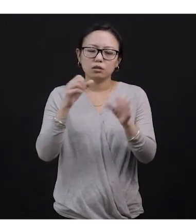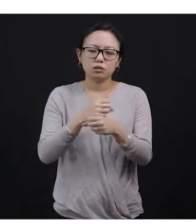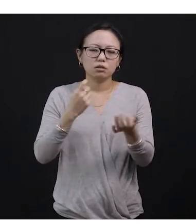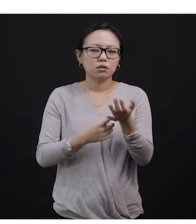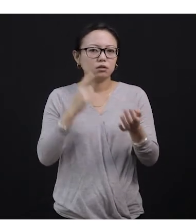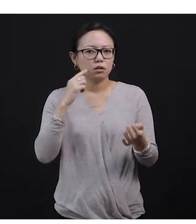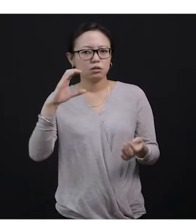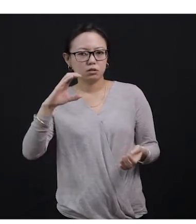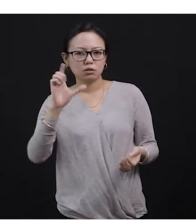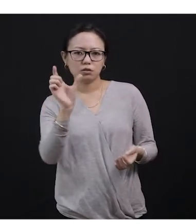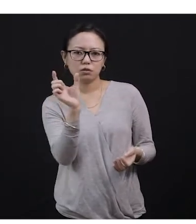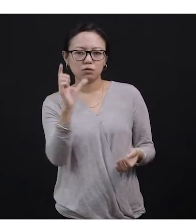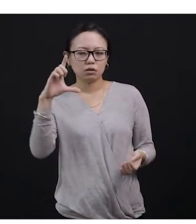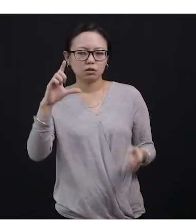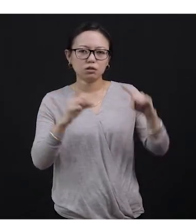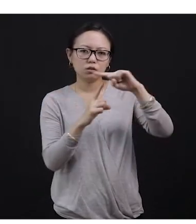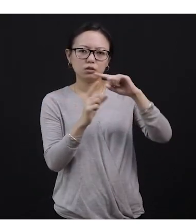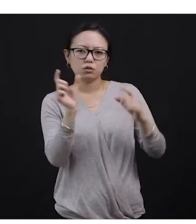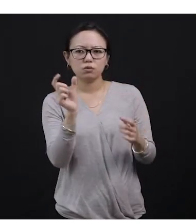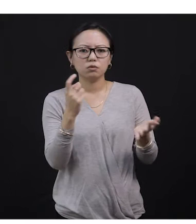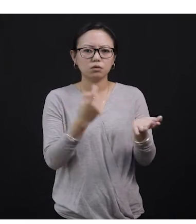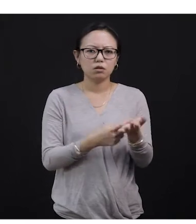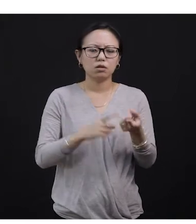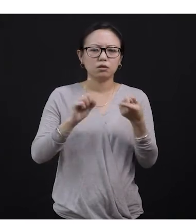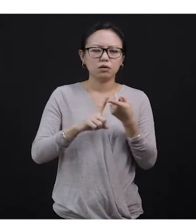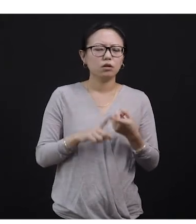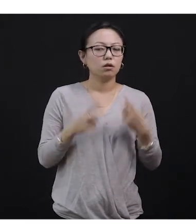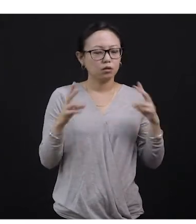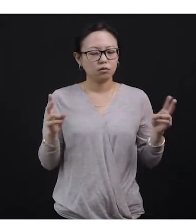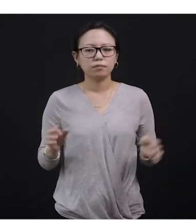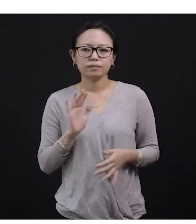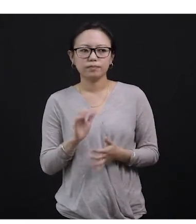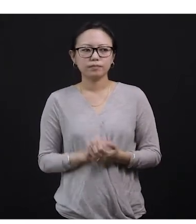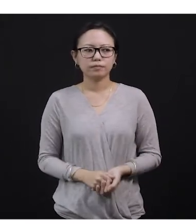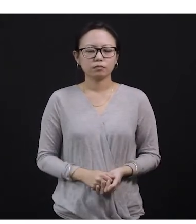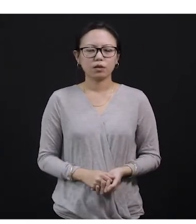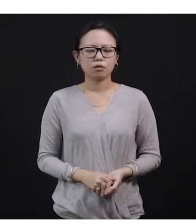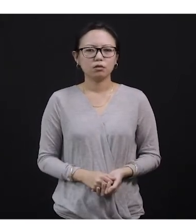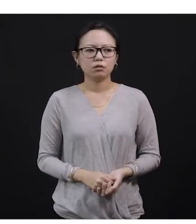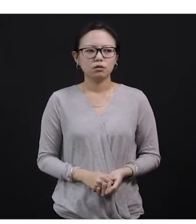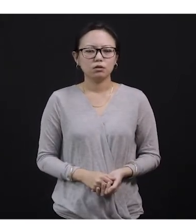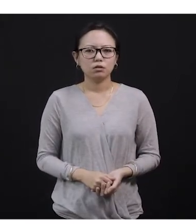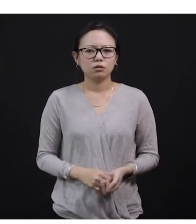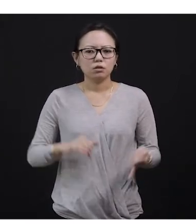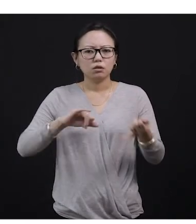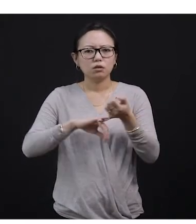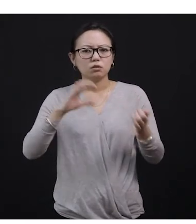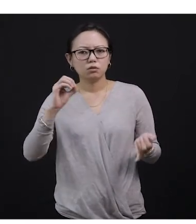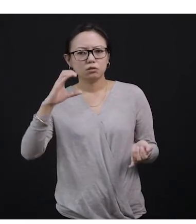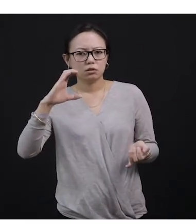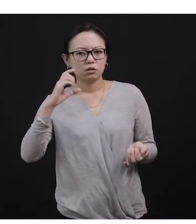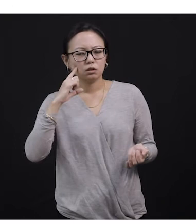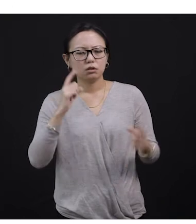a society, talking about their administration, how they were moving on in their society with